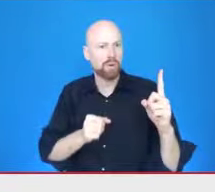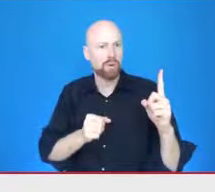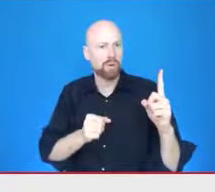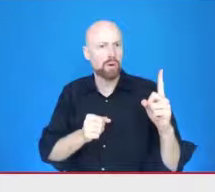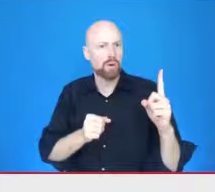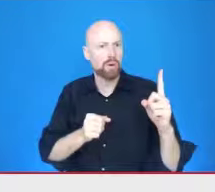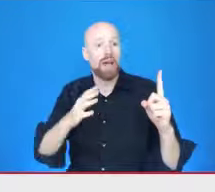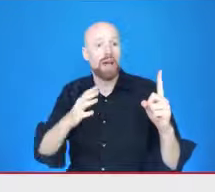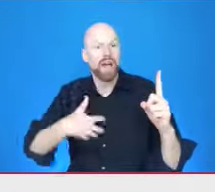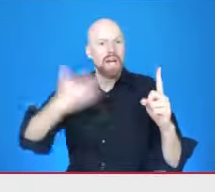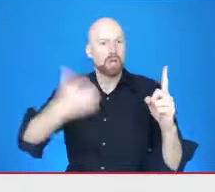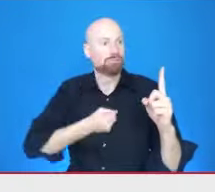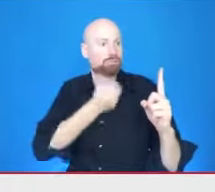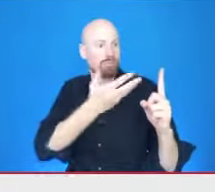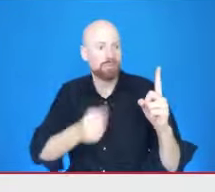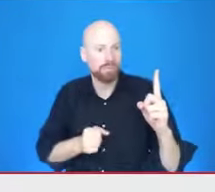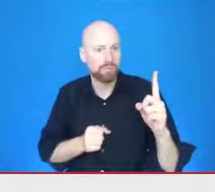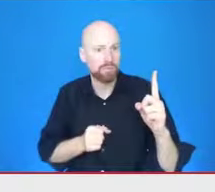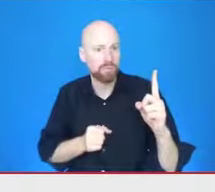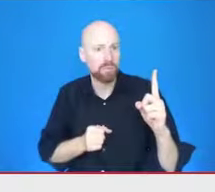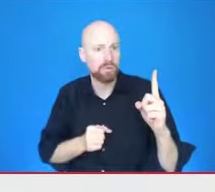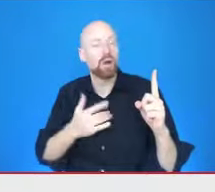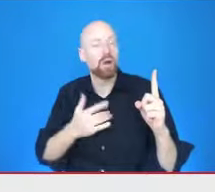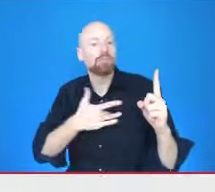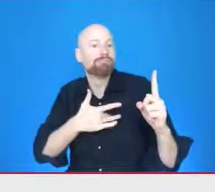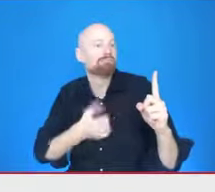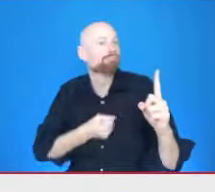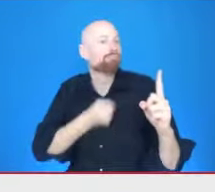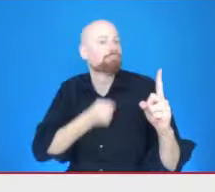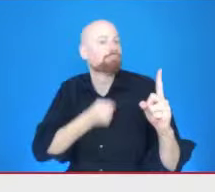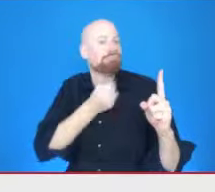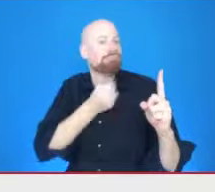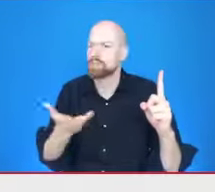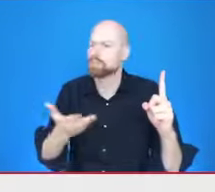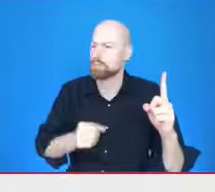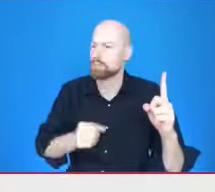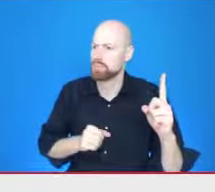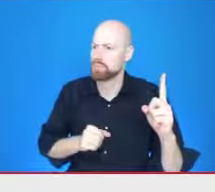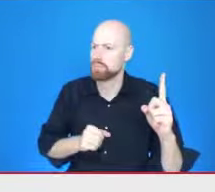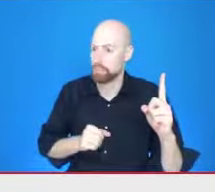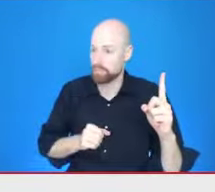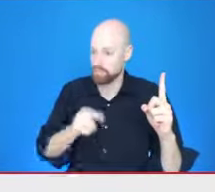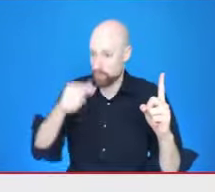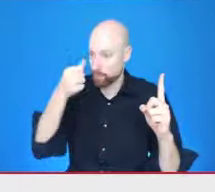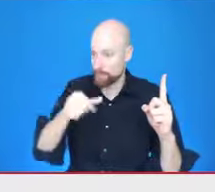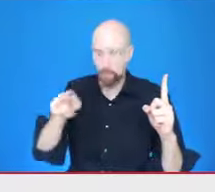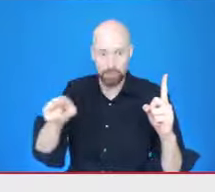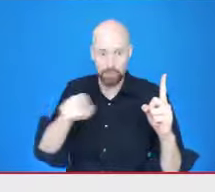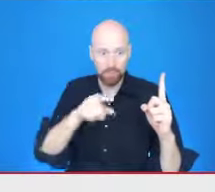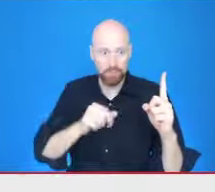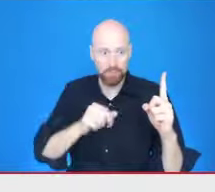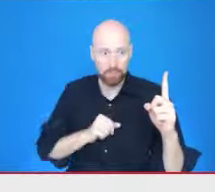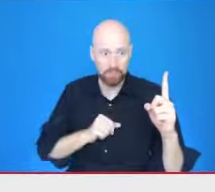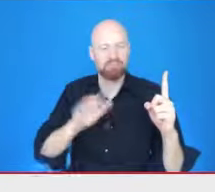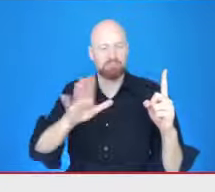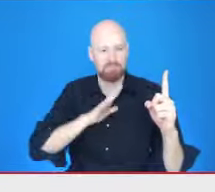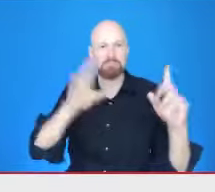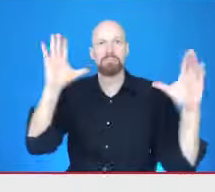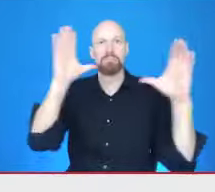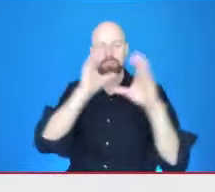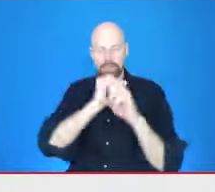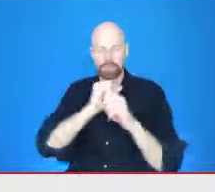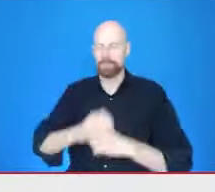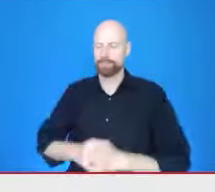and because I lived in the dorms with them, we were able to get close. Some would call me mom or big sis. In fact, I got to know most of the 85 students who were also